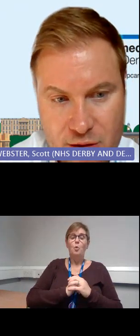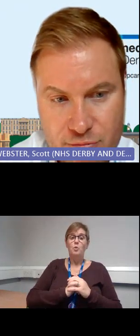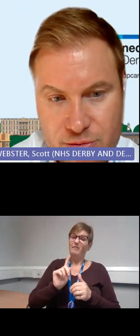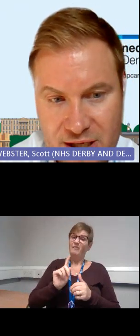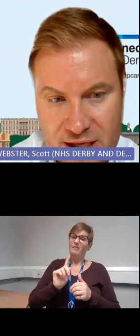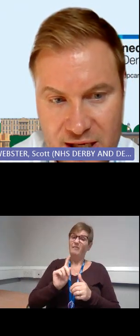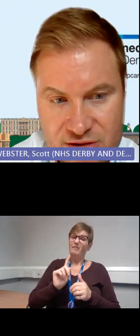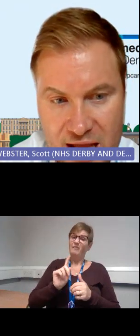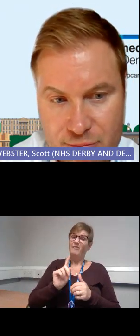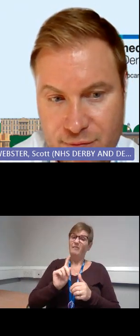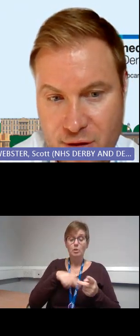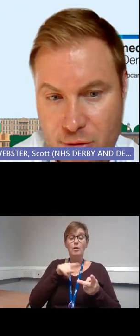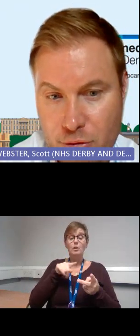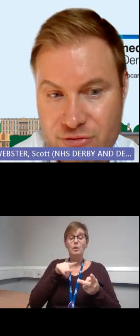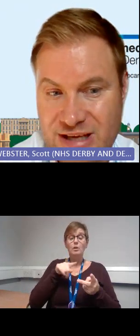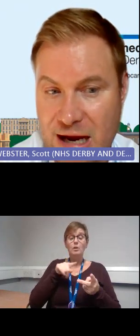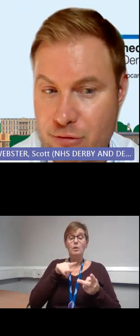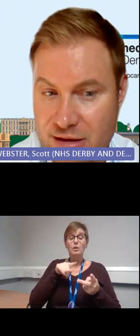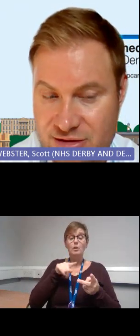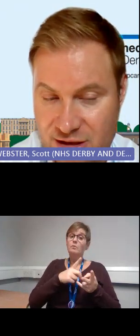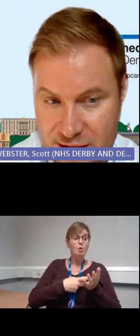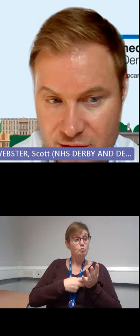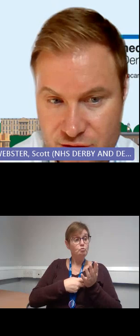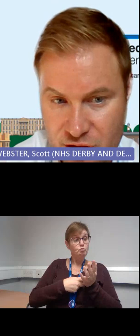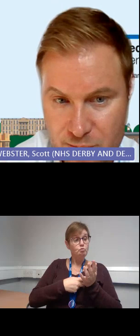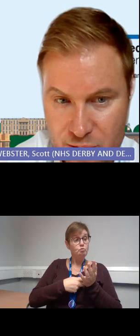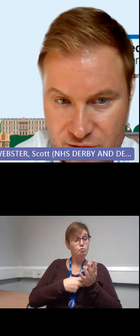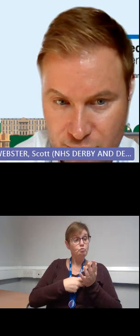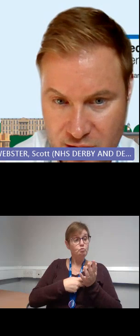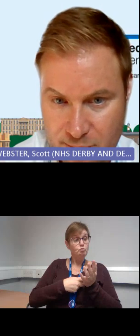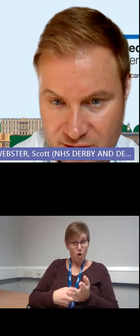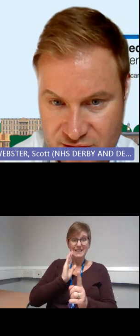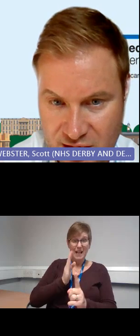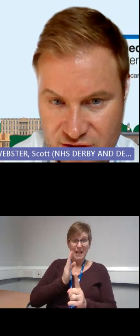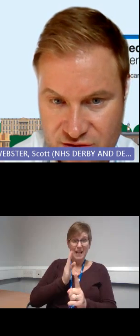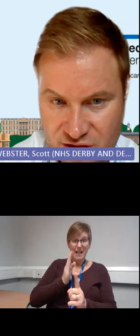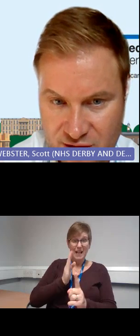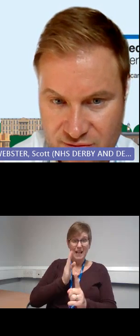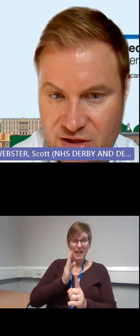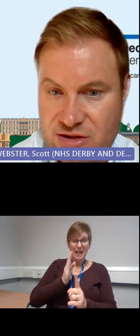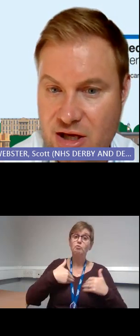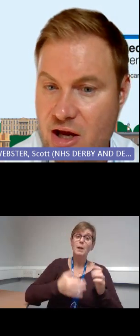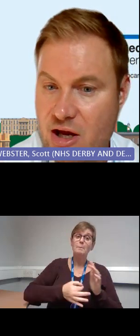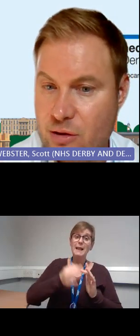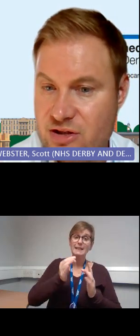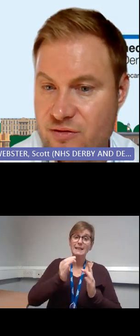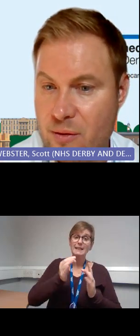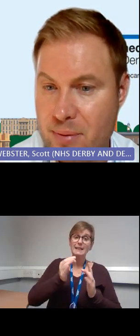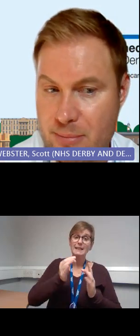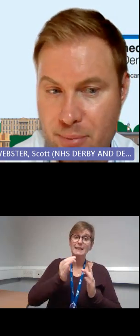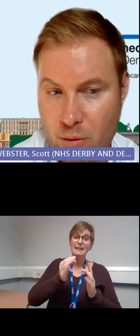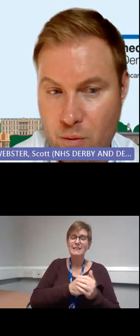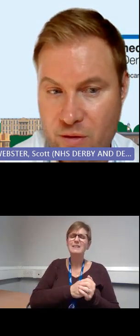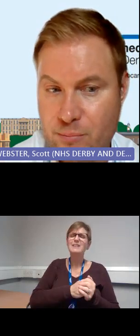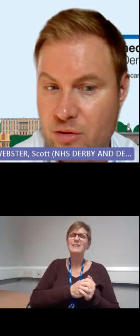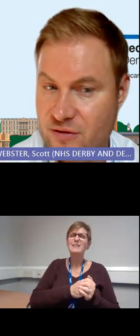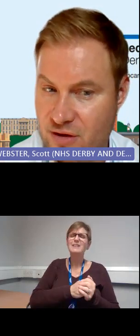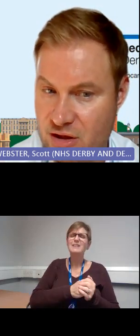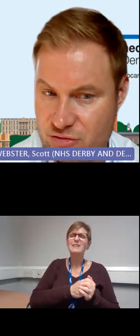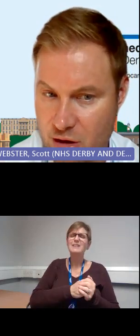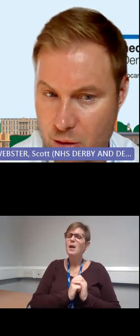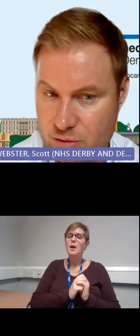The second route is a referral directly to community rehabilitation services. So this is for people